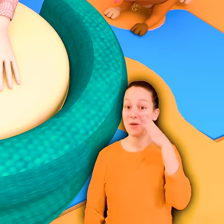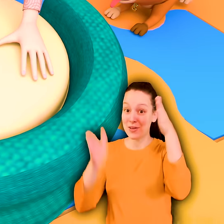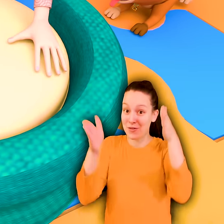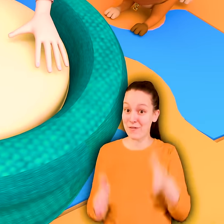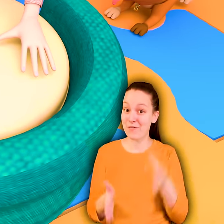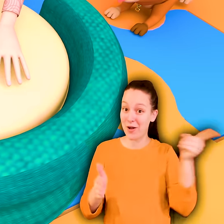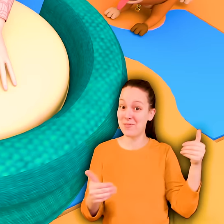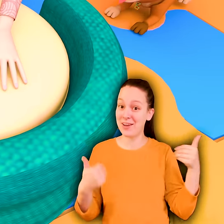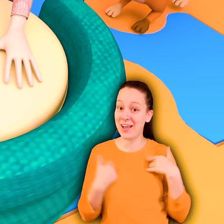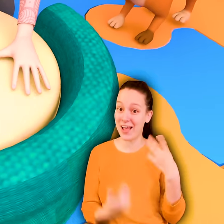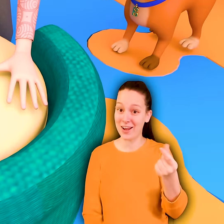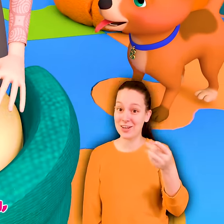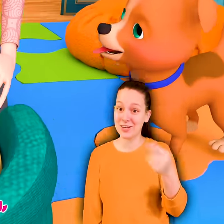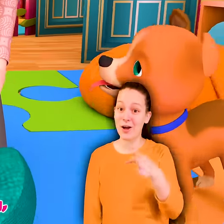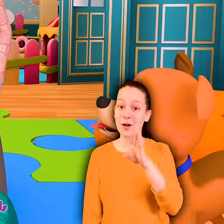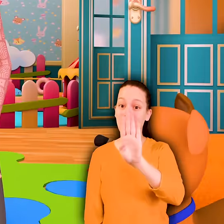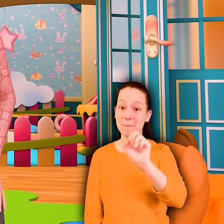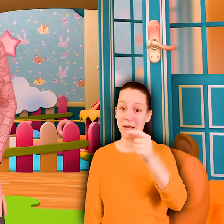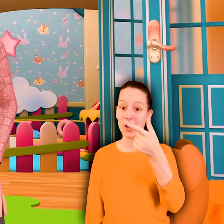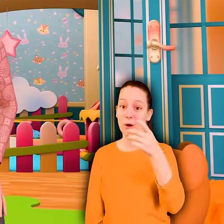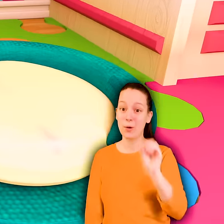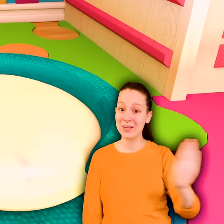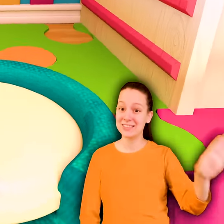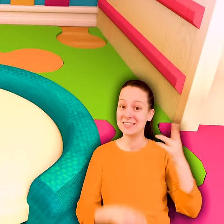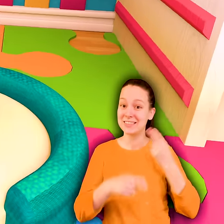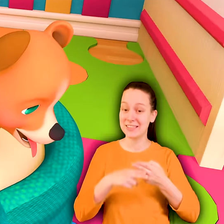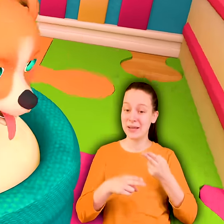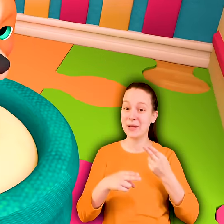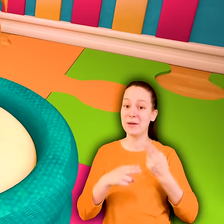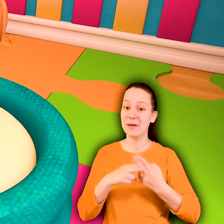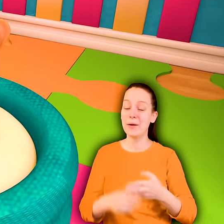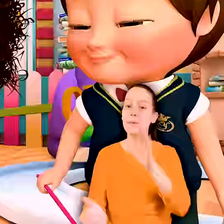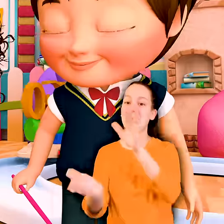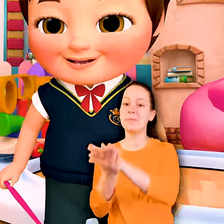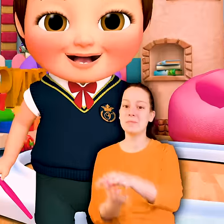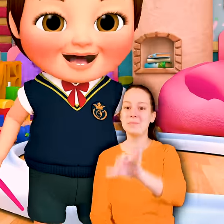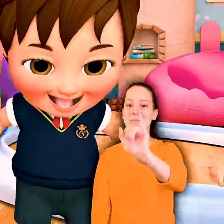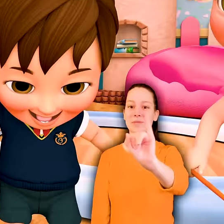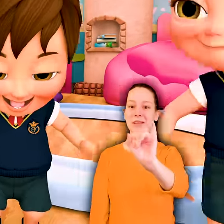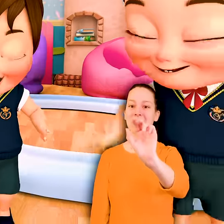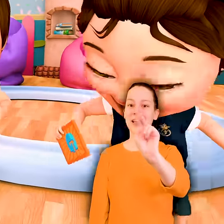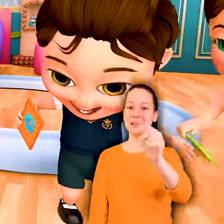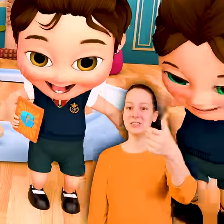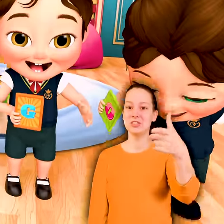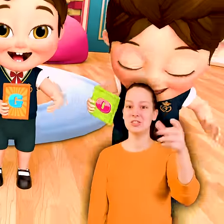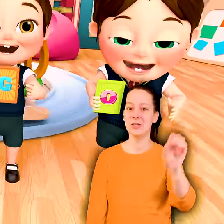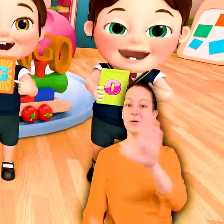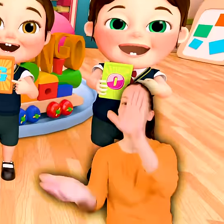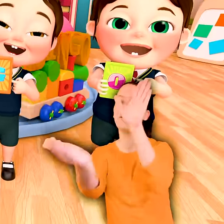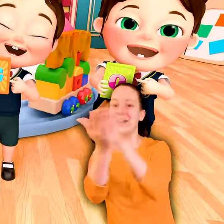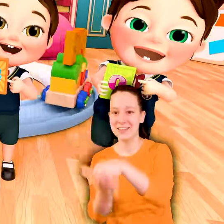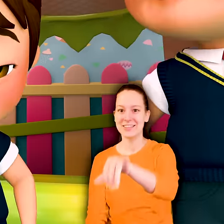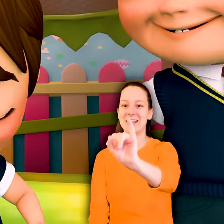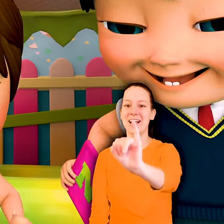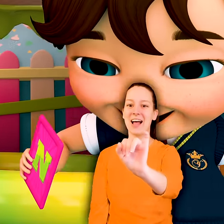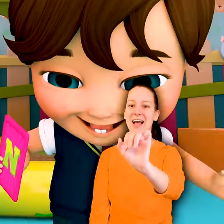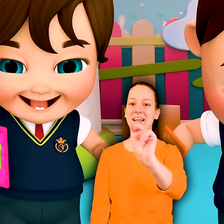there was a farmer who had a dog and bingo was his name-o i-n-g-o